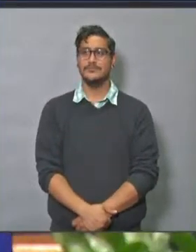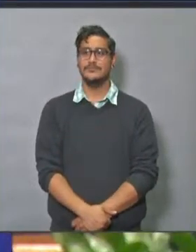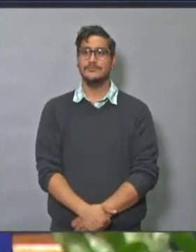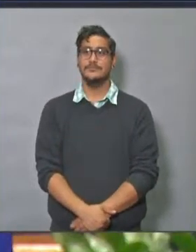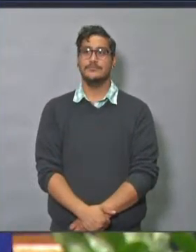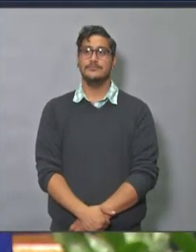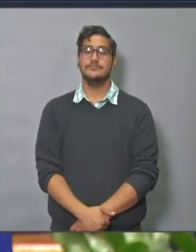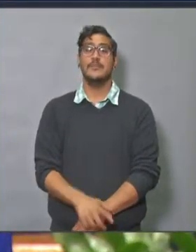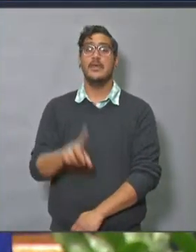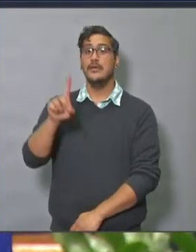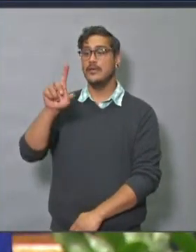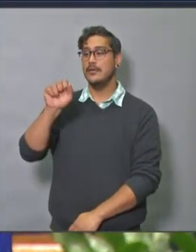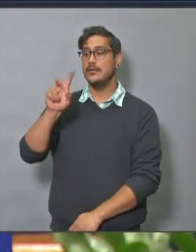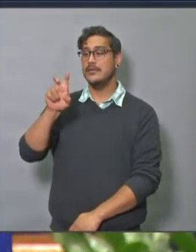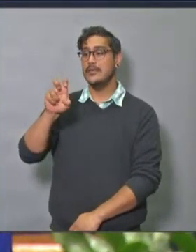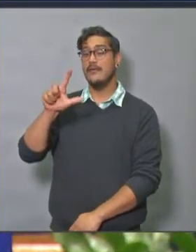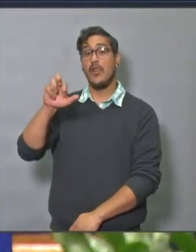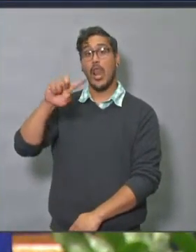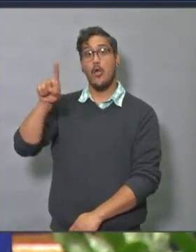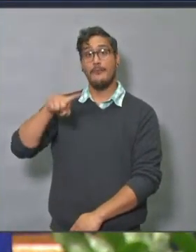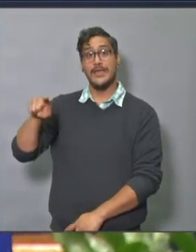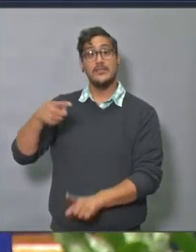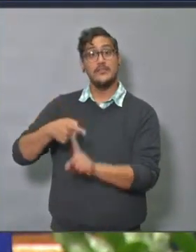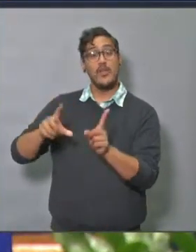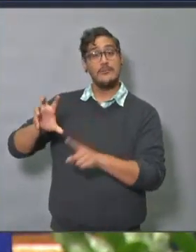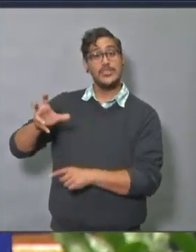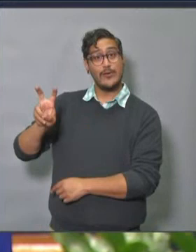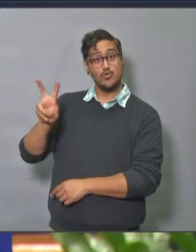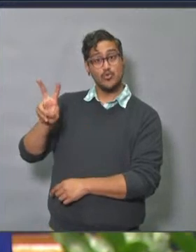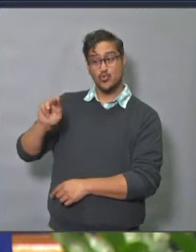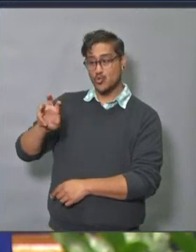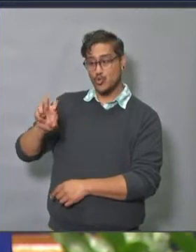line of Dave Lopez with Channel 2 News. Please go ahead.